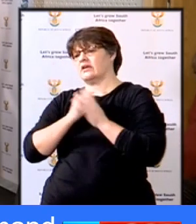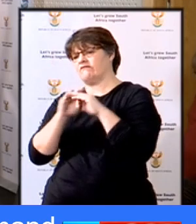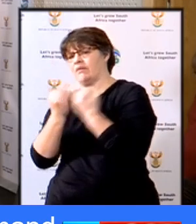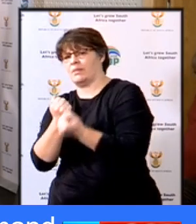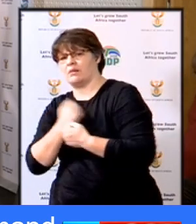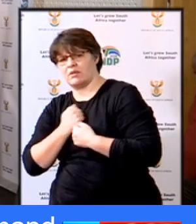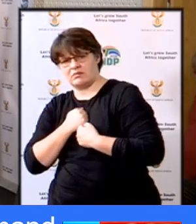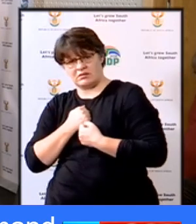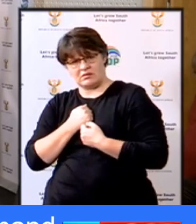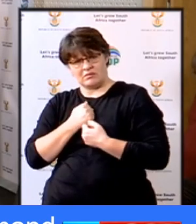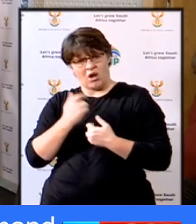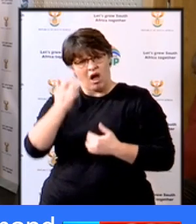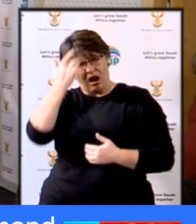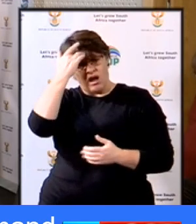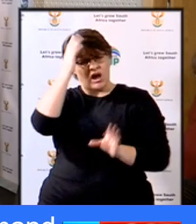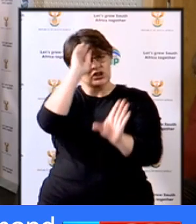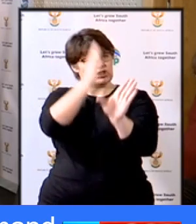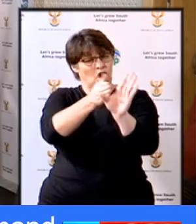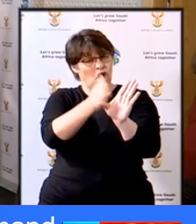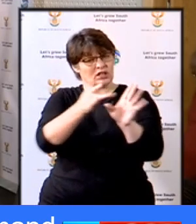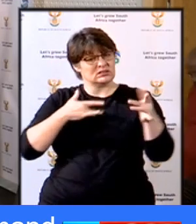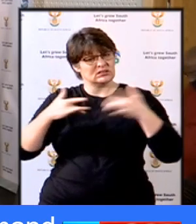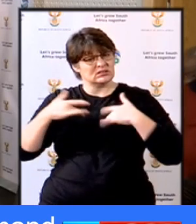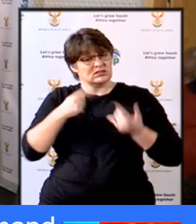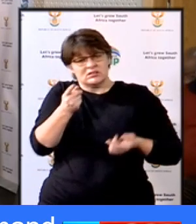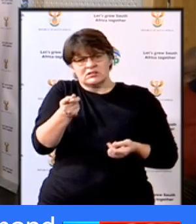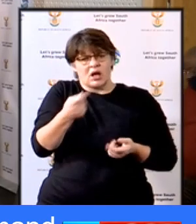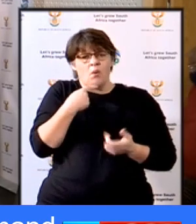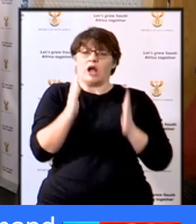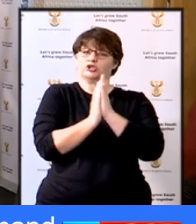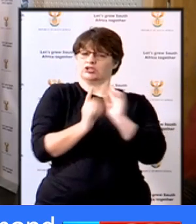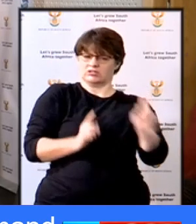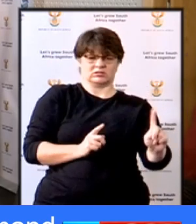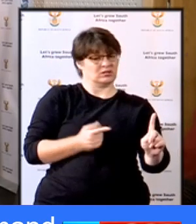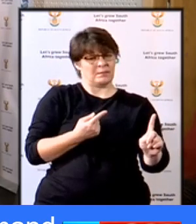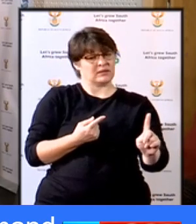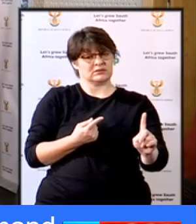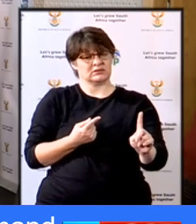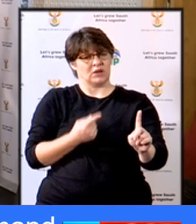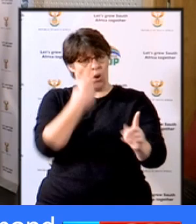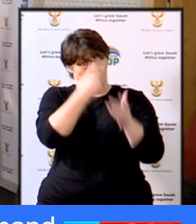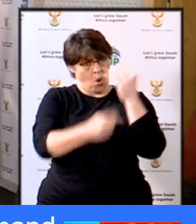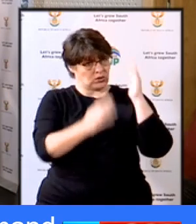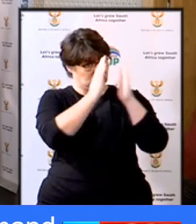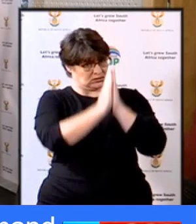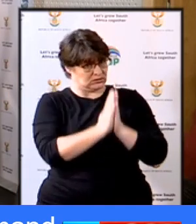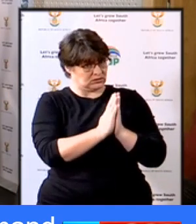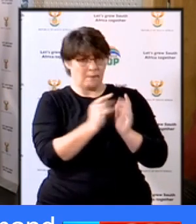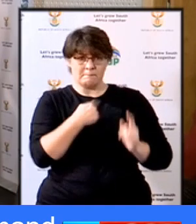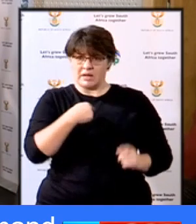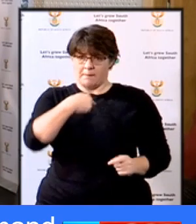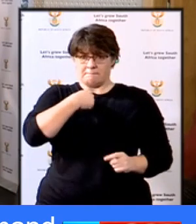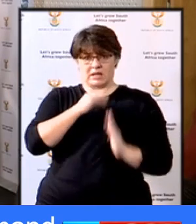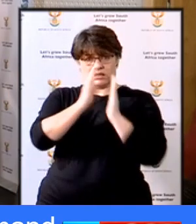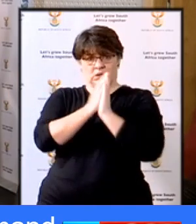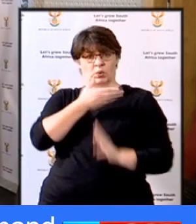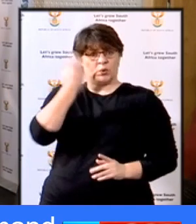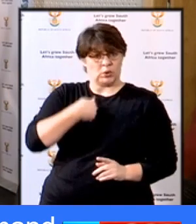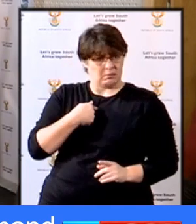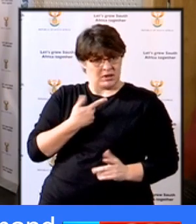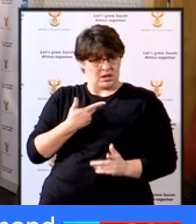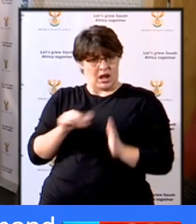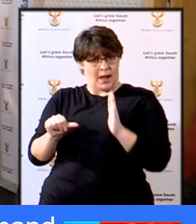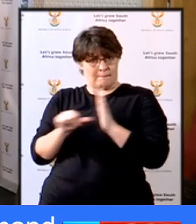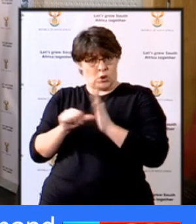for the psychological well-being, which the president spoke to, limited only to people who attend religious gatherings where